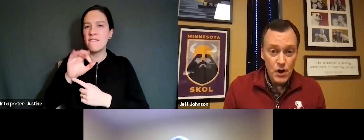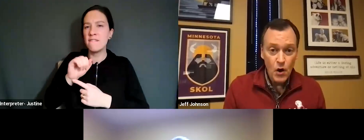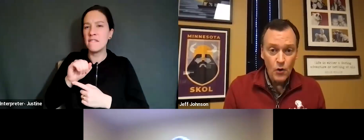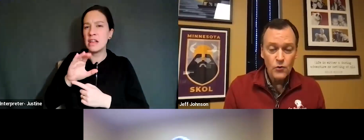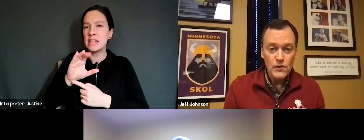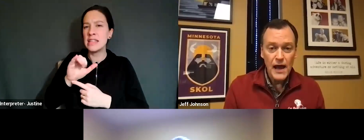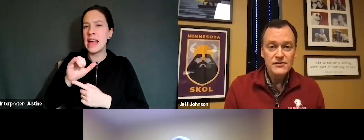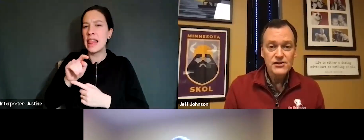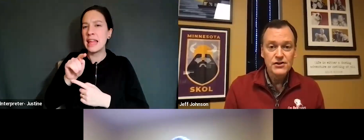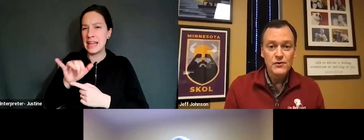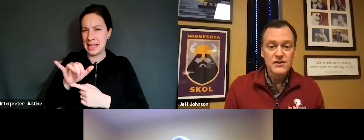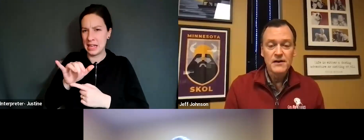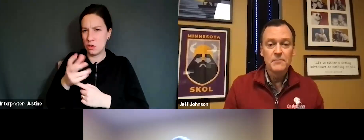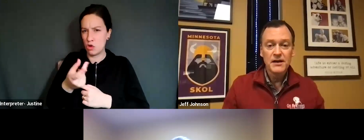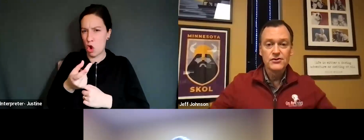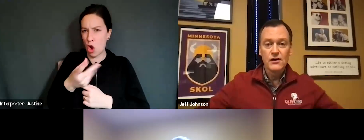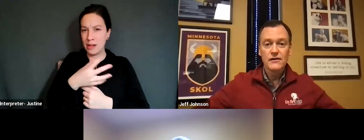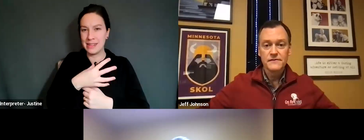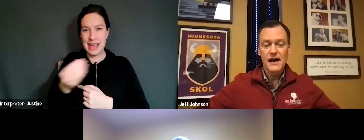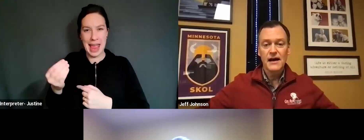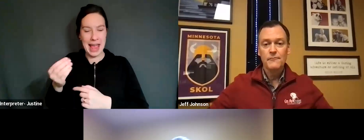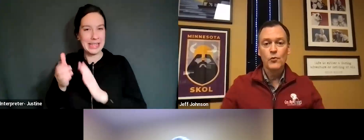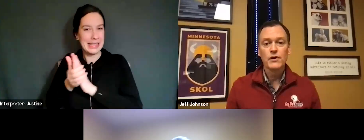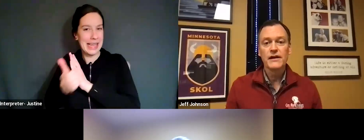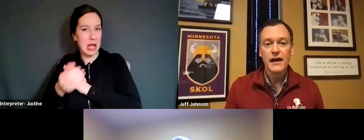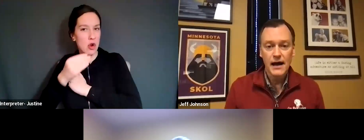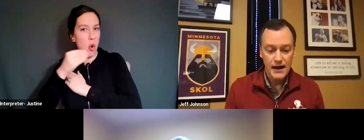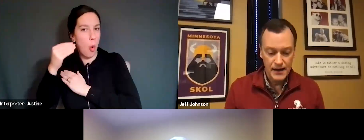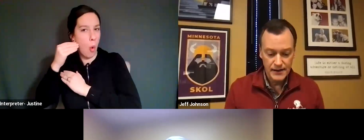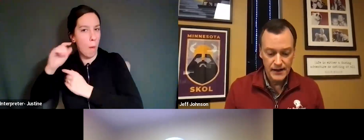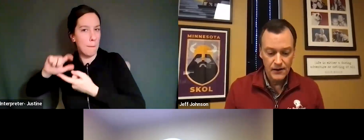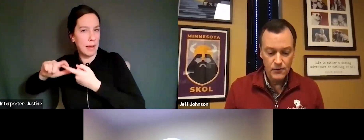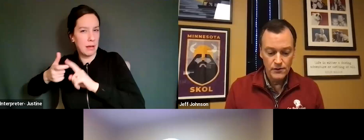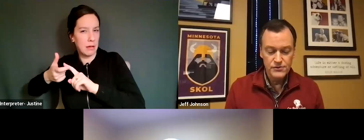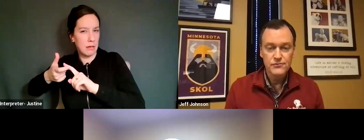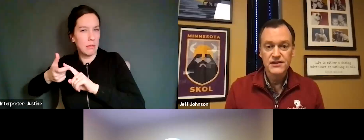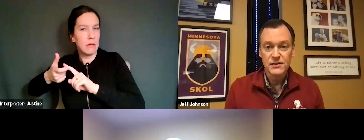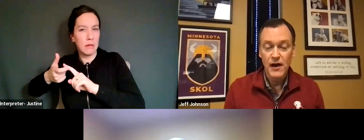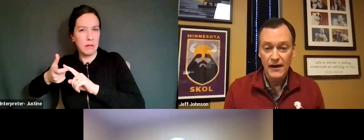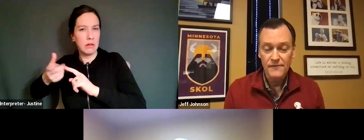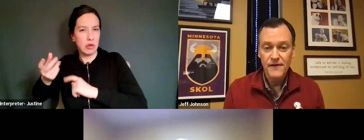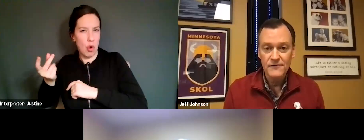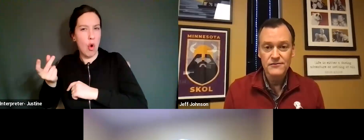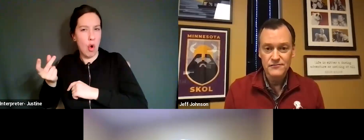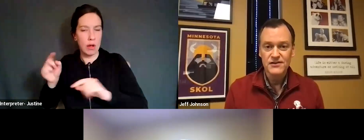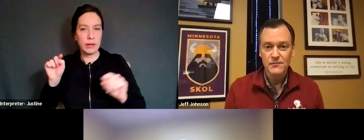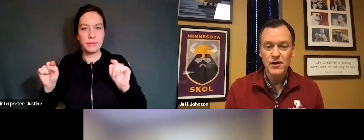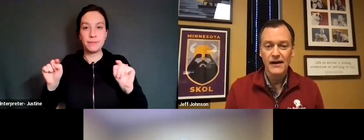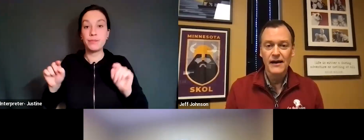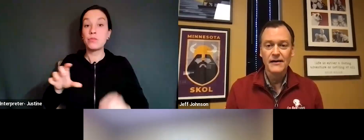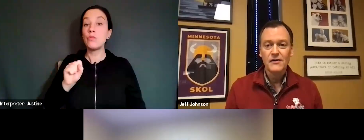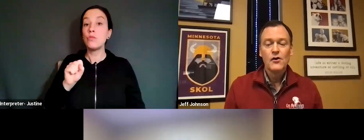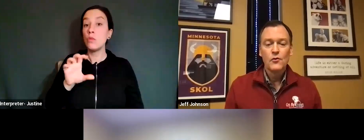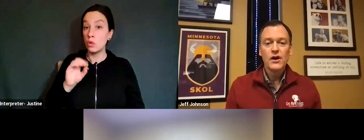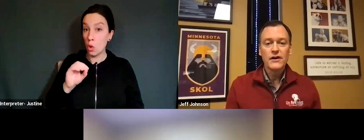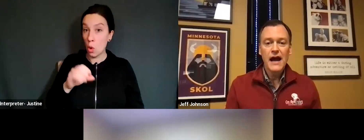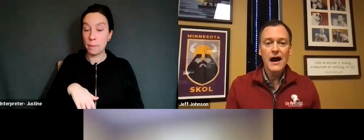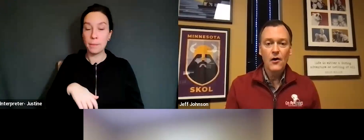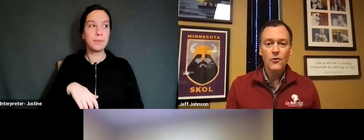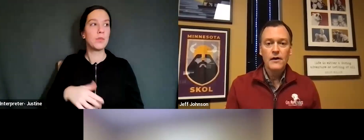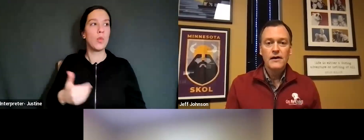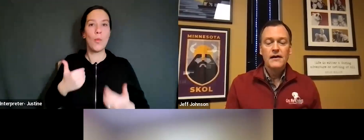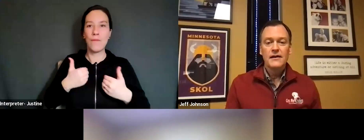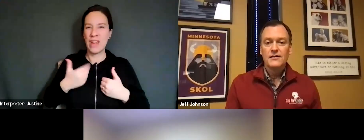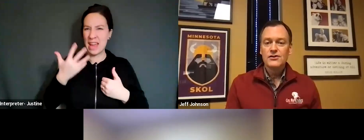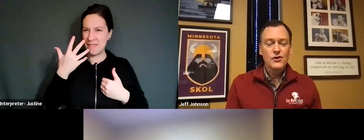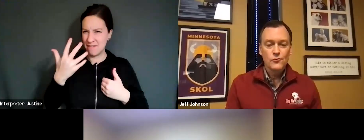of you know, last year we spent a big chunk of time working on our strategic plan, our five-year strategic plan, and we are